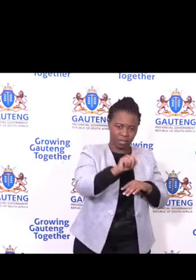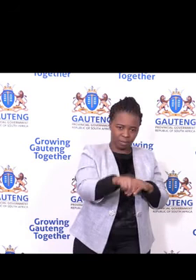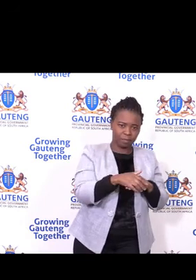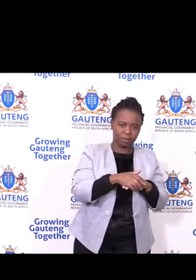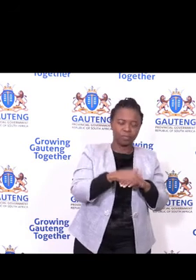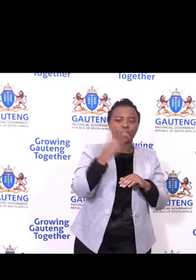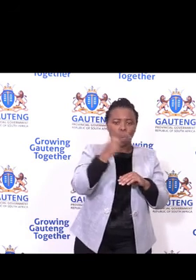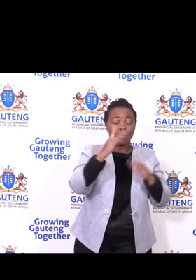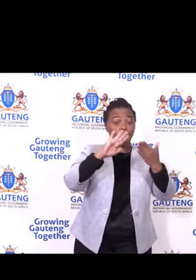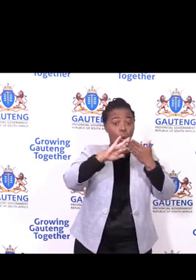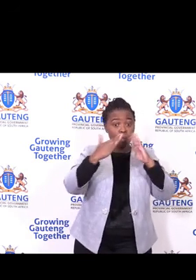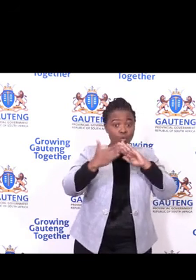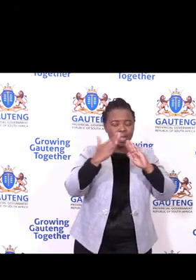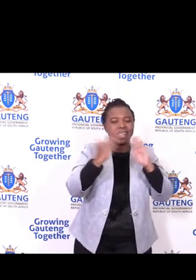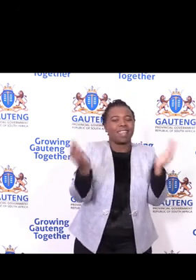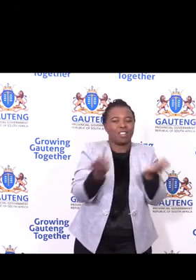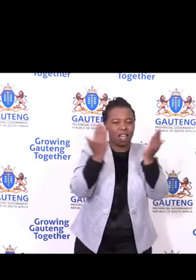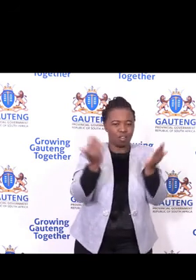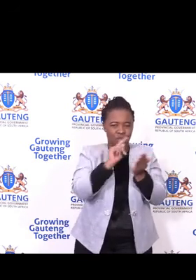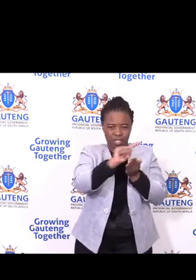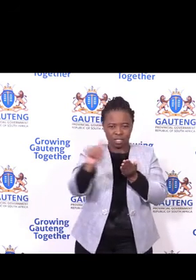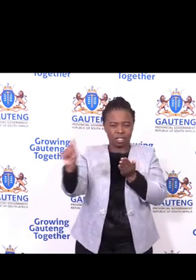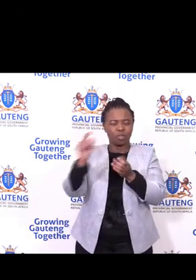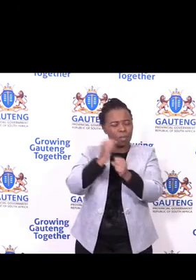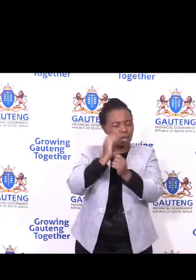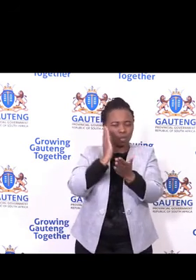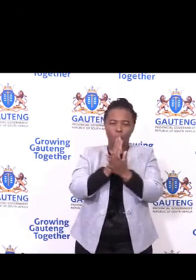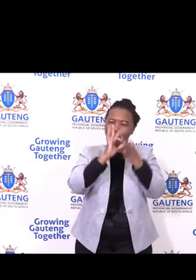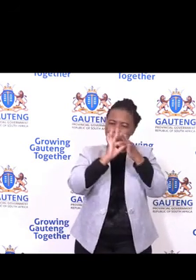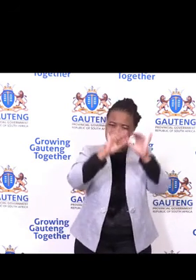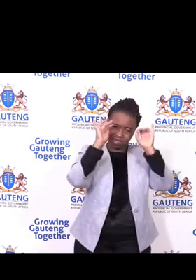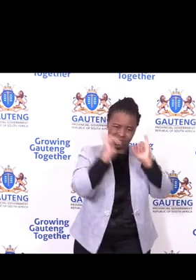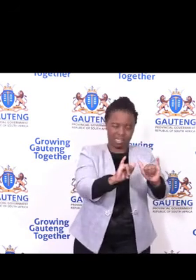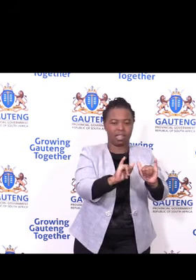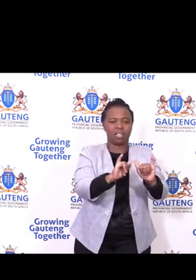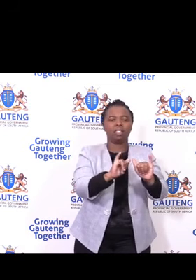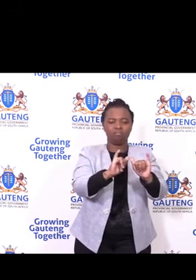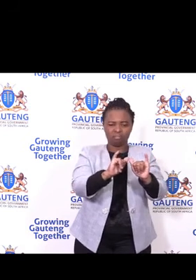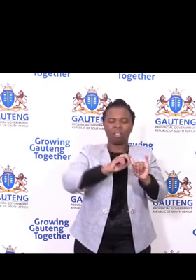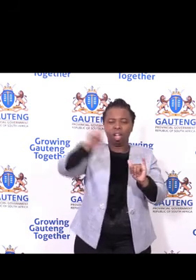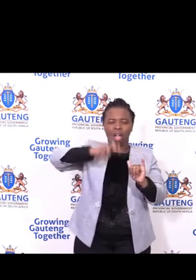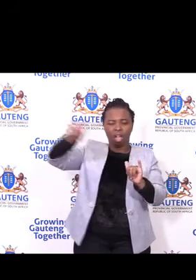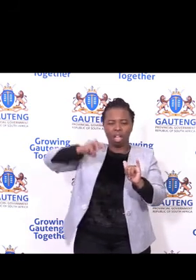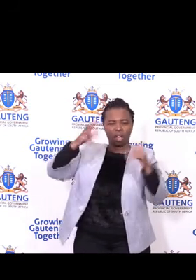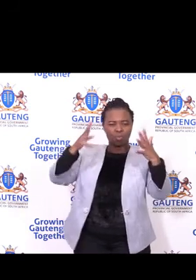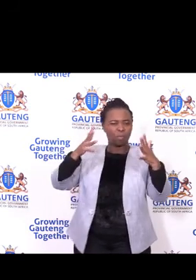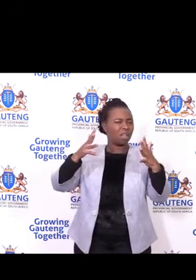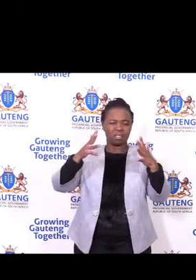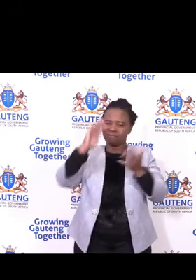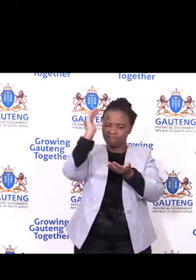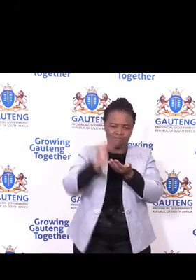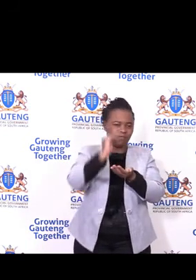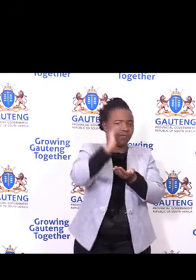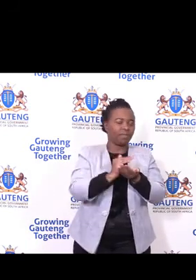our community to do, to make sure that they stay at home and reduce the movement, which will help us to reduce the rate